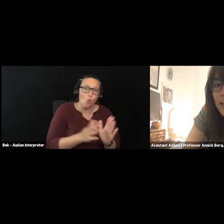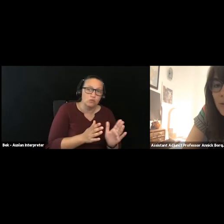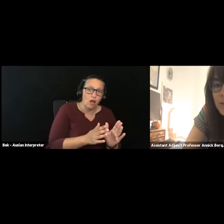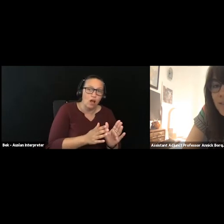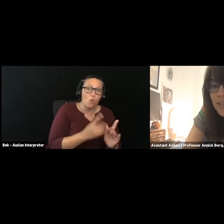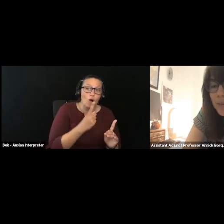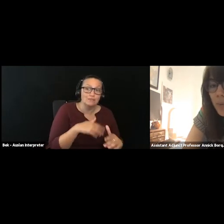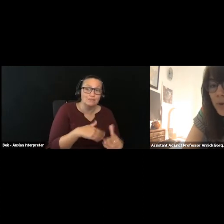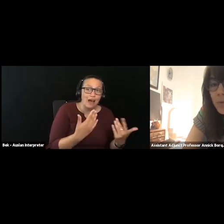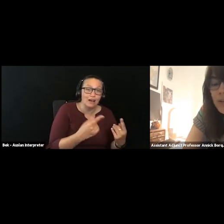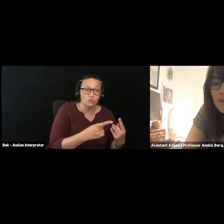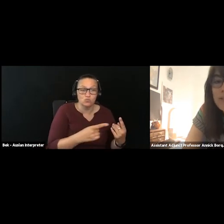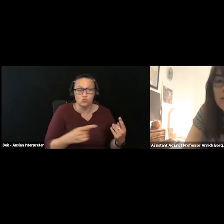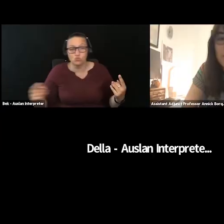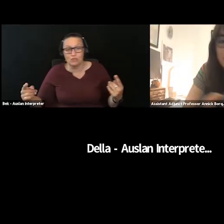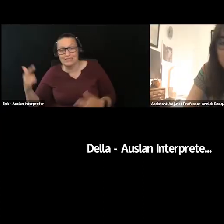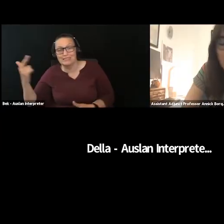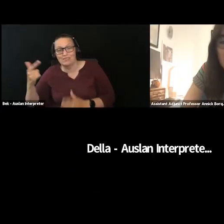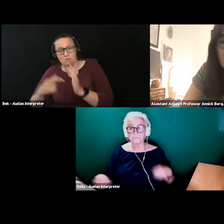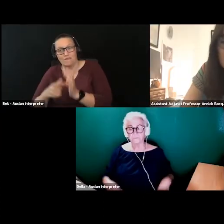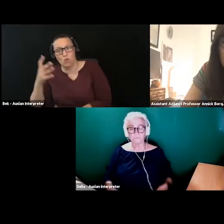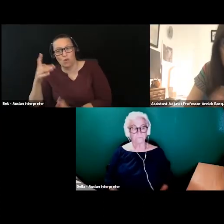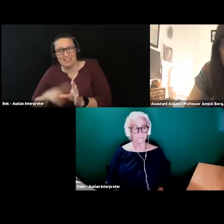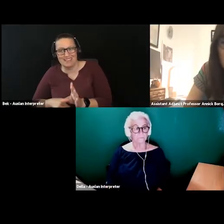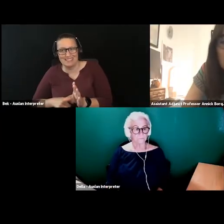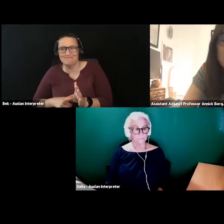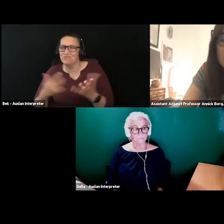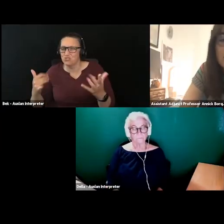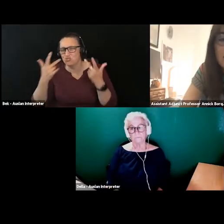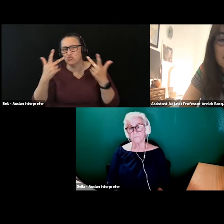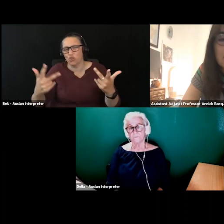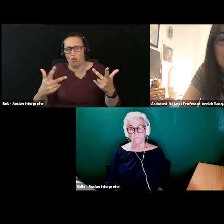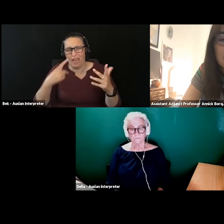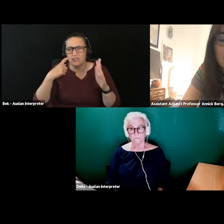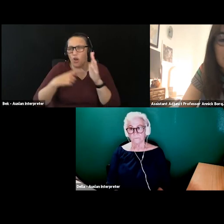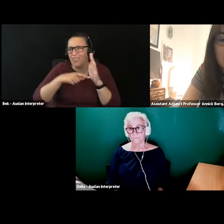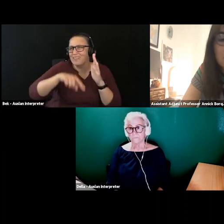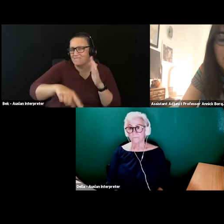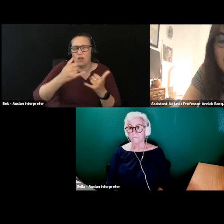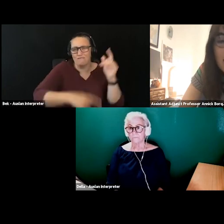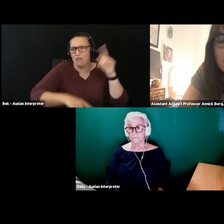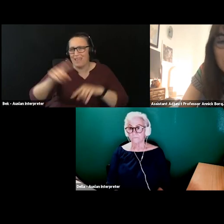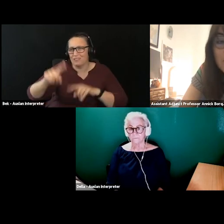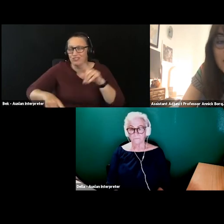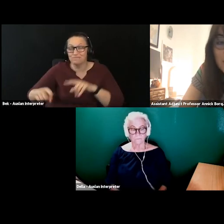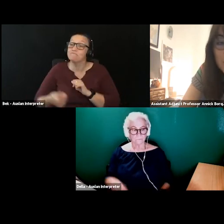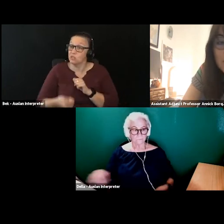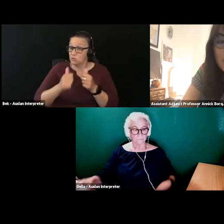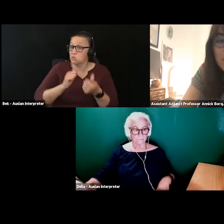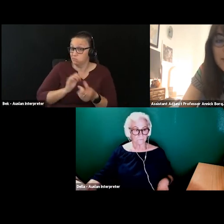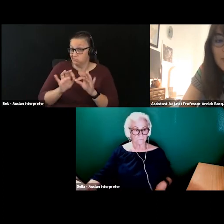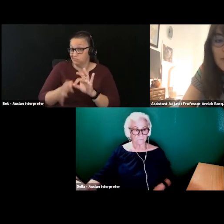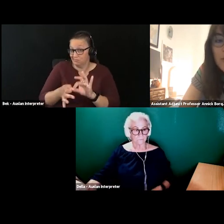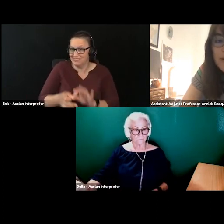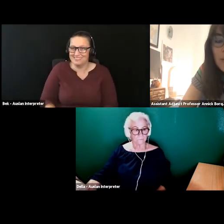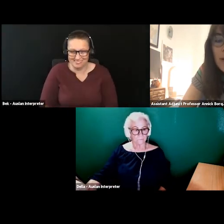1 day to 17.4 years. So just to acknowledge this variation. In terms of